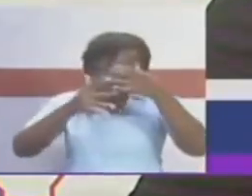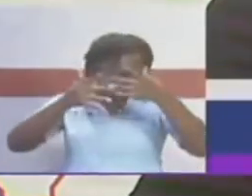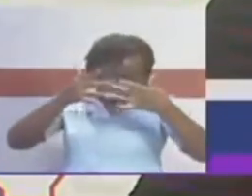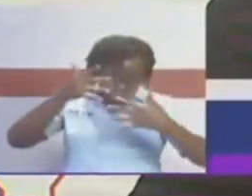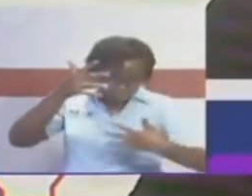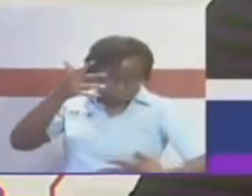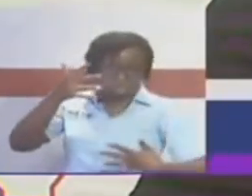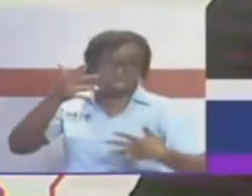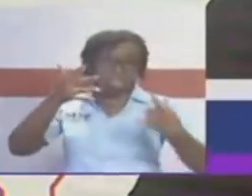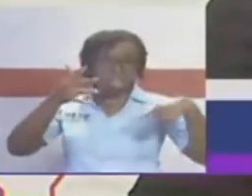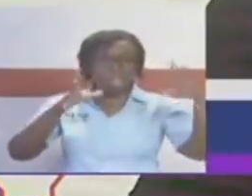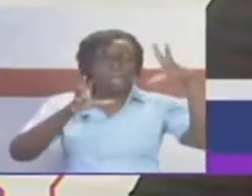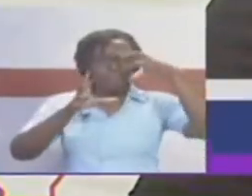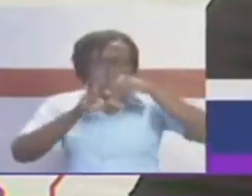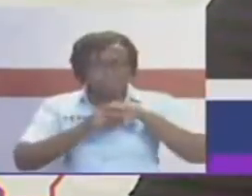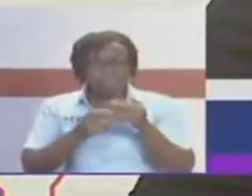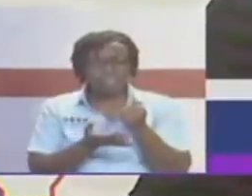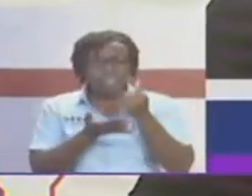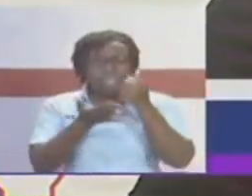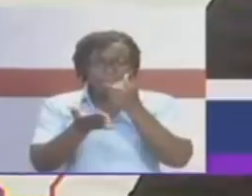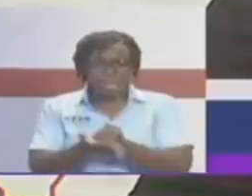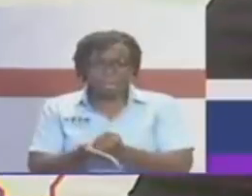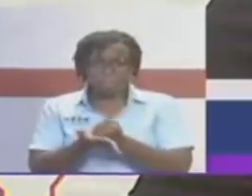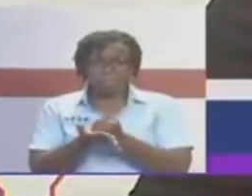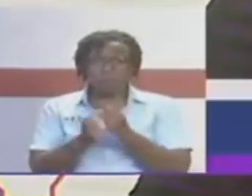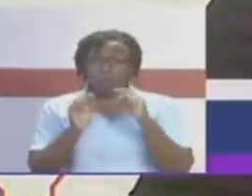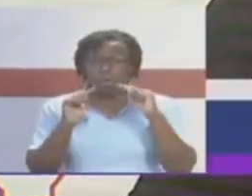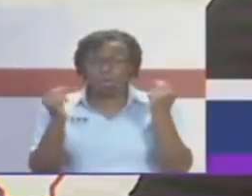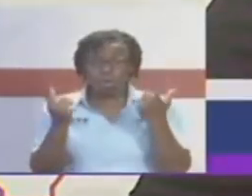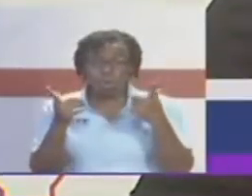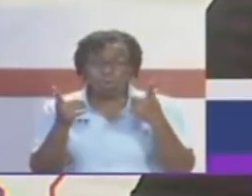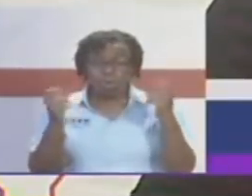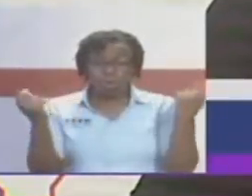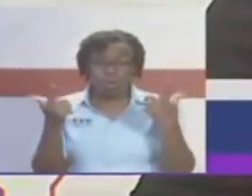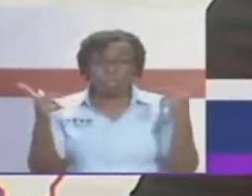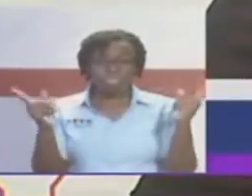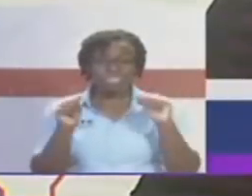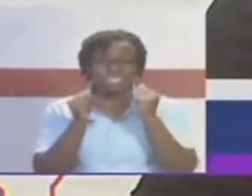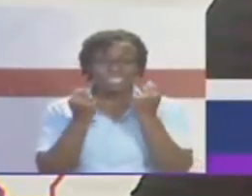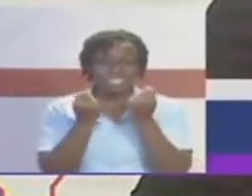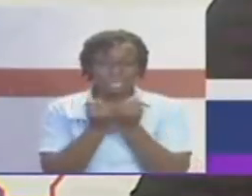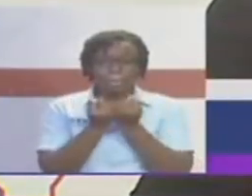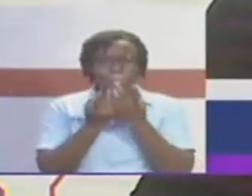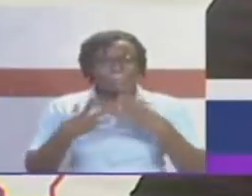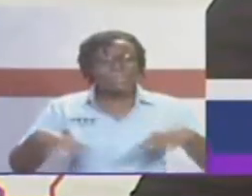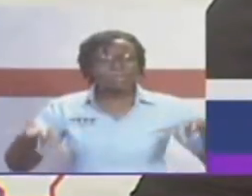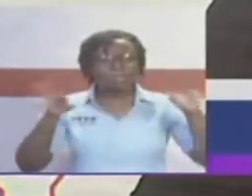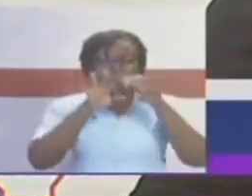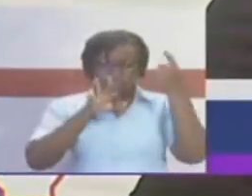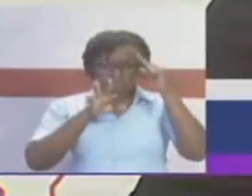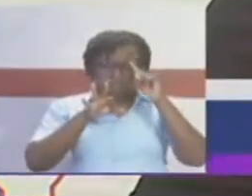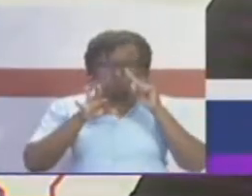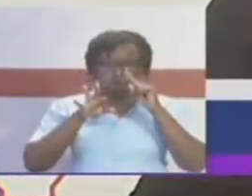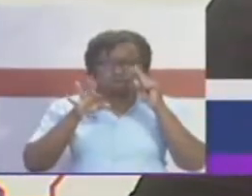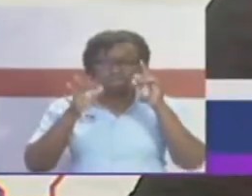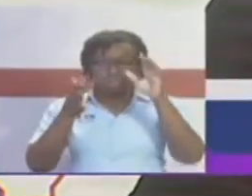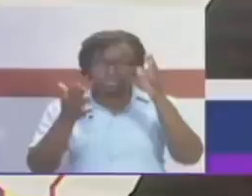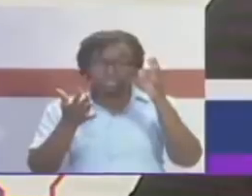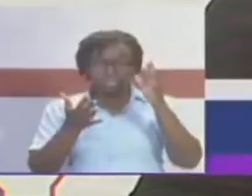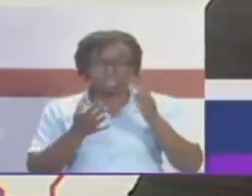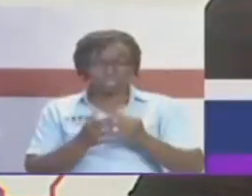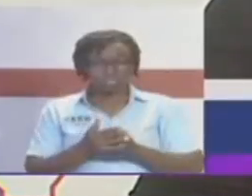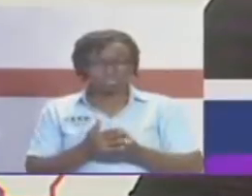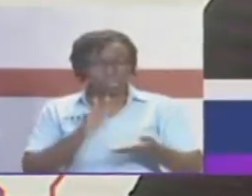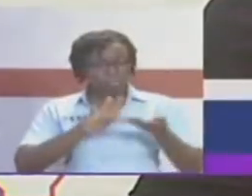and security services. Every single team and service is important for the efficient functioning of this parallel healthcare